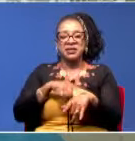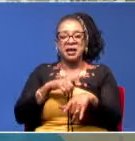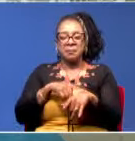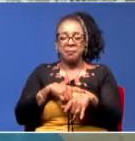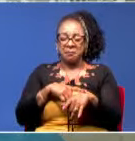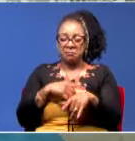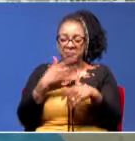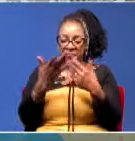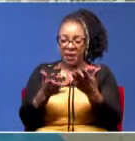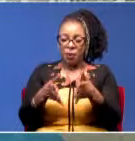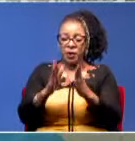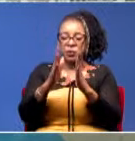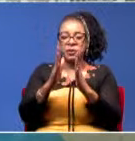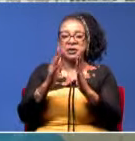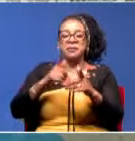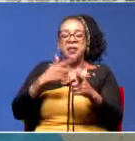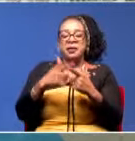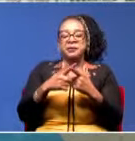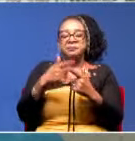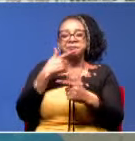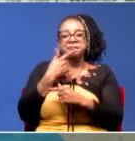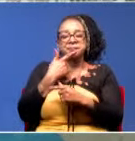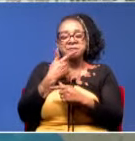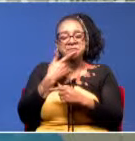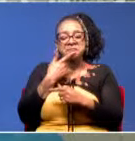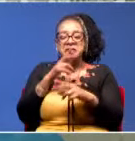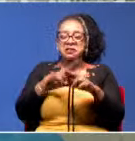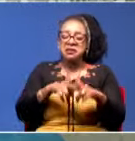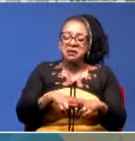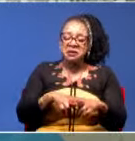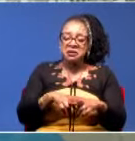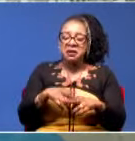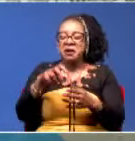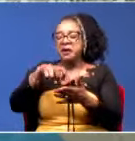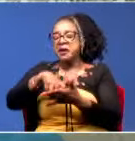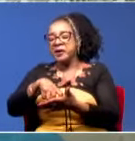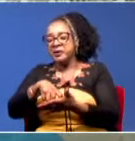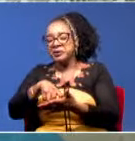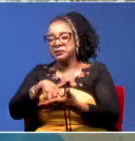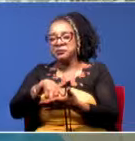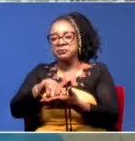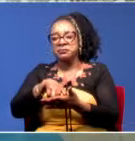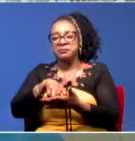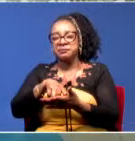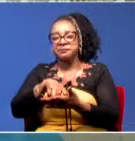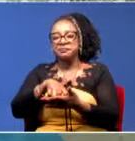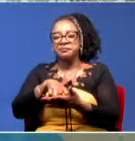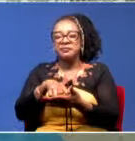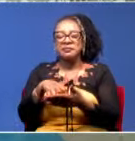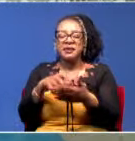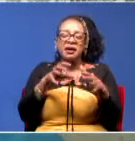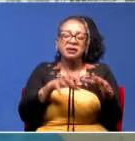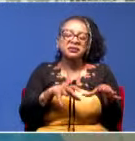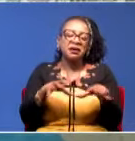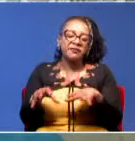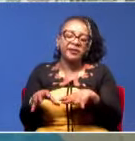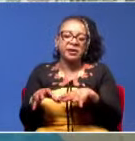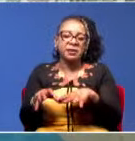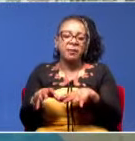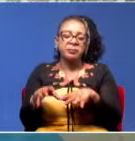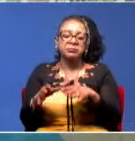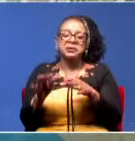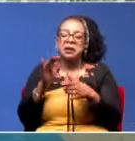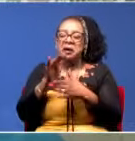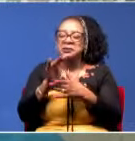barabara ndio wakaanza kuniambia niketi, nipige magoti. Yaani wananitesa tu. Wananiambia unaitwa na